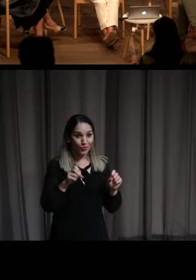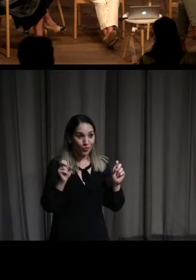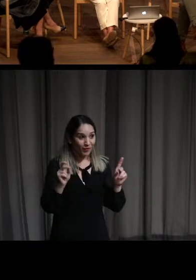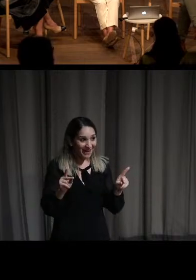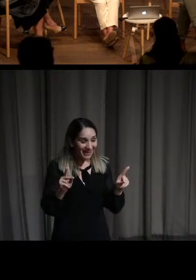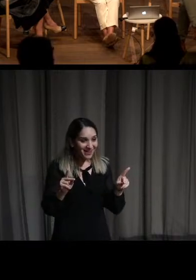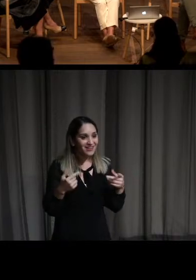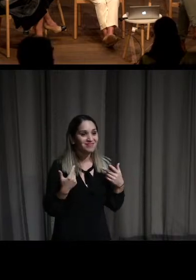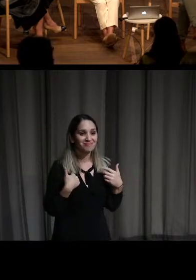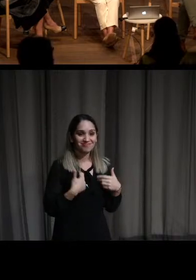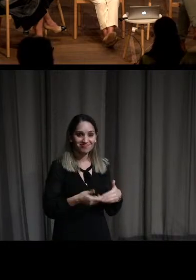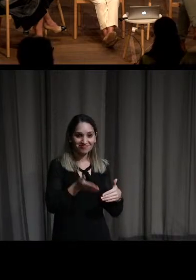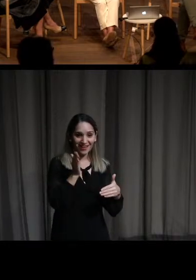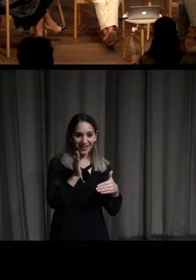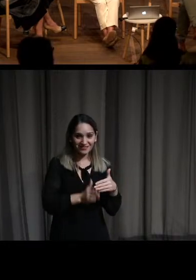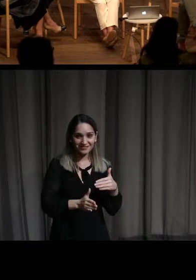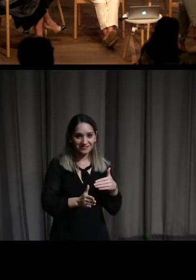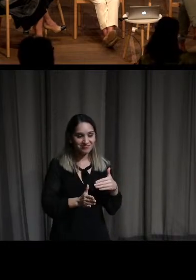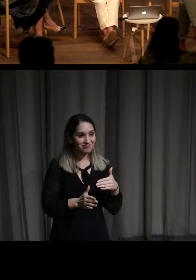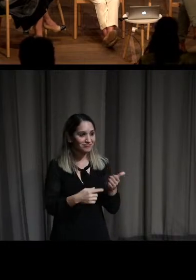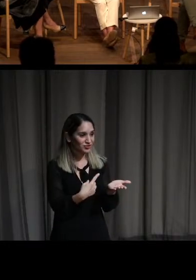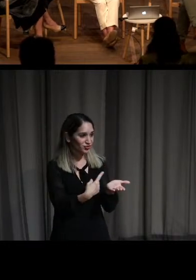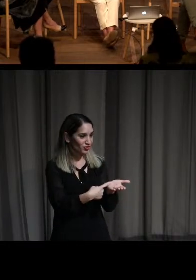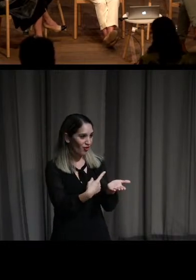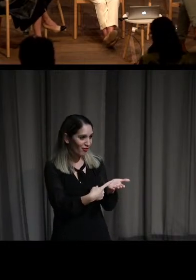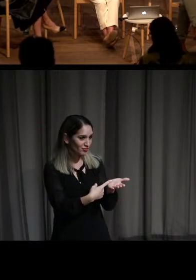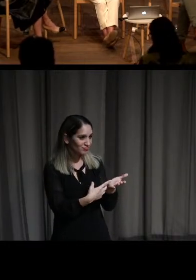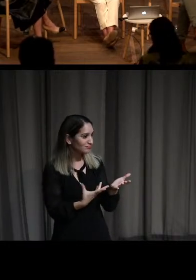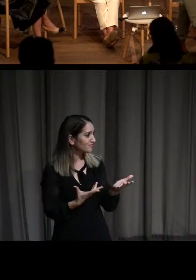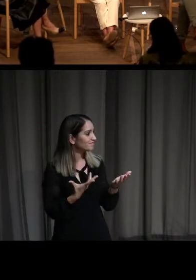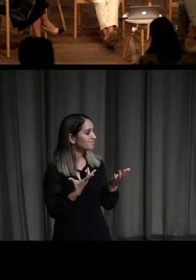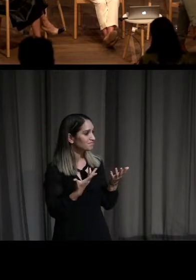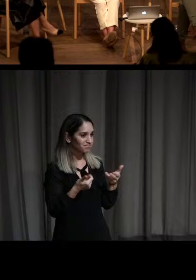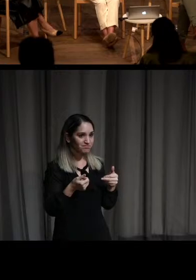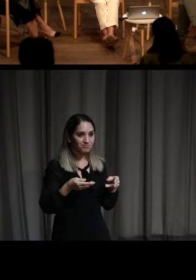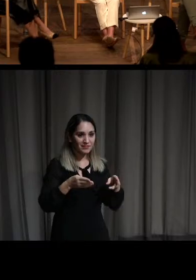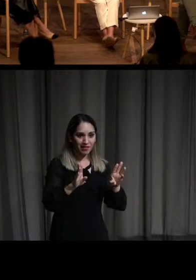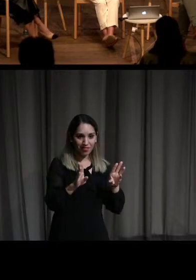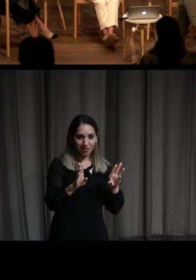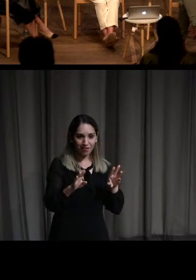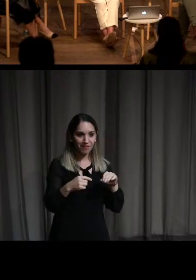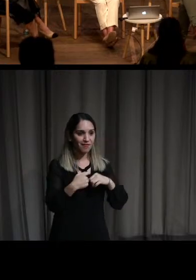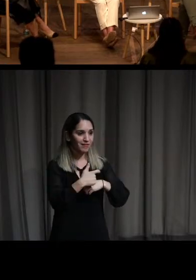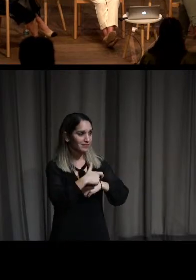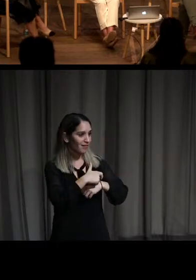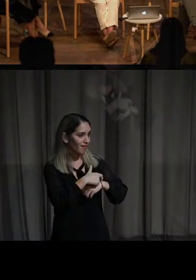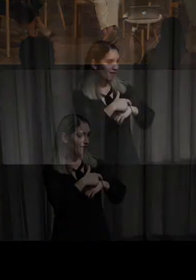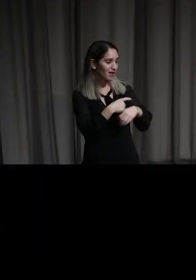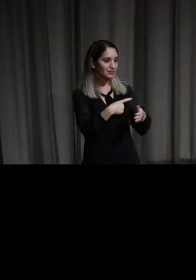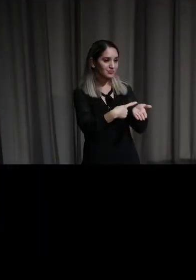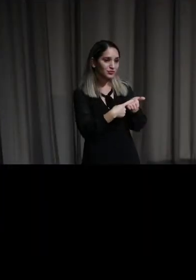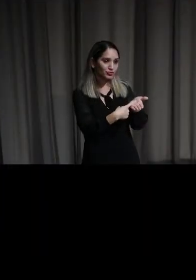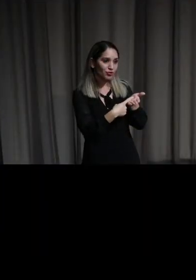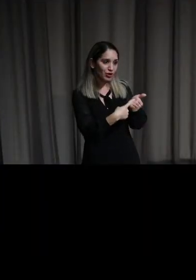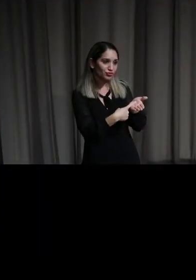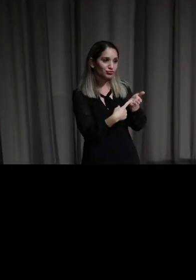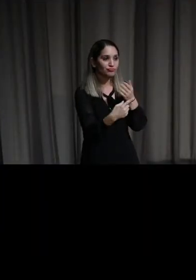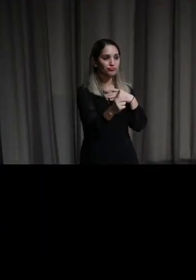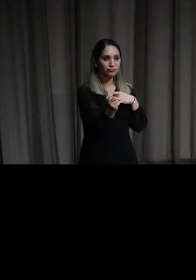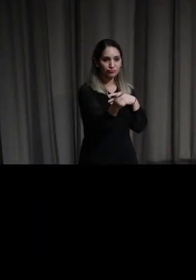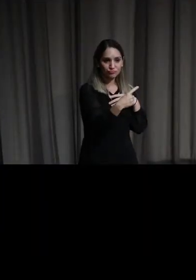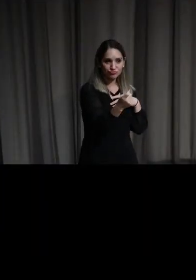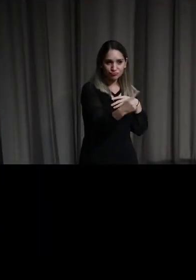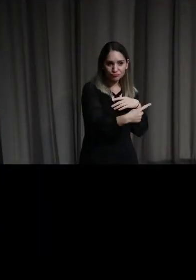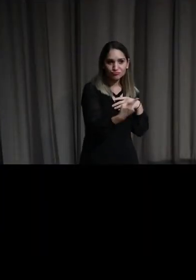the discussion here because we wanted to leave a little bit of time to discuss and have questions and